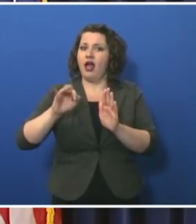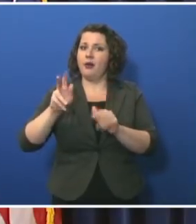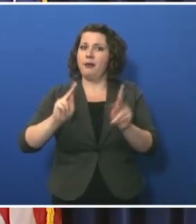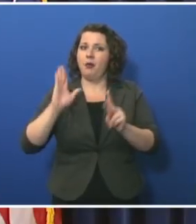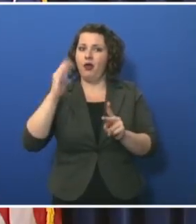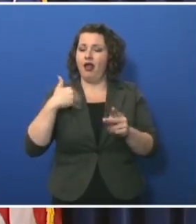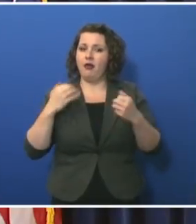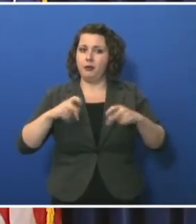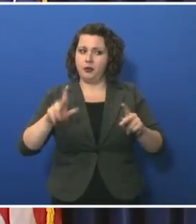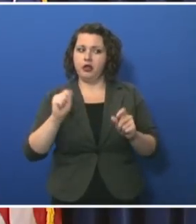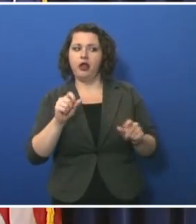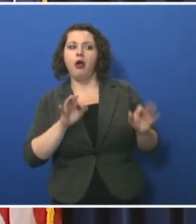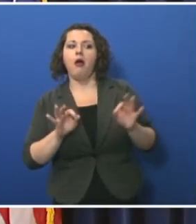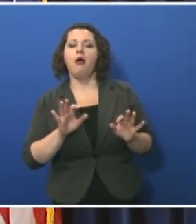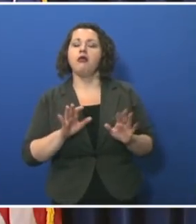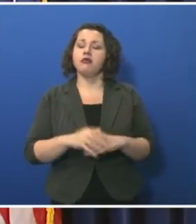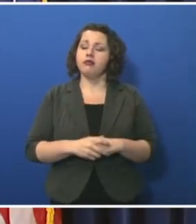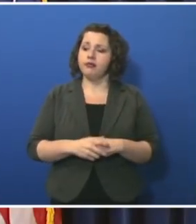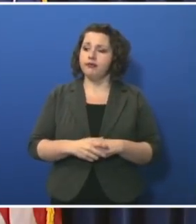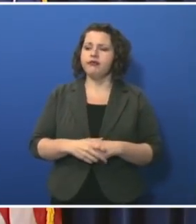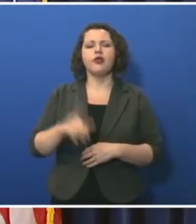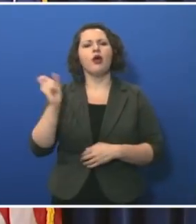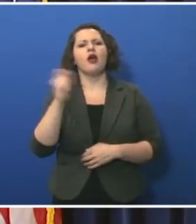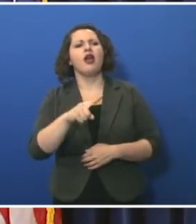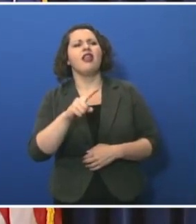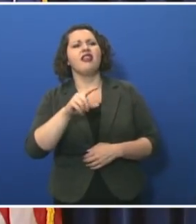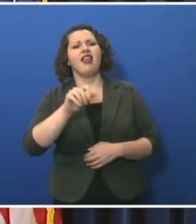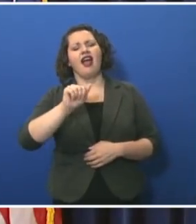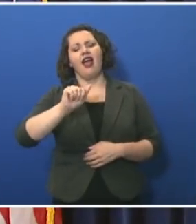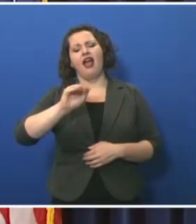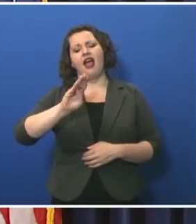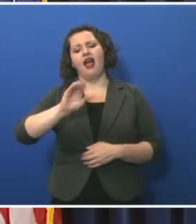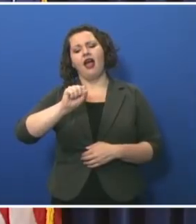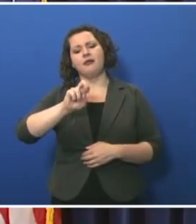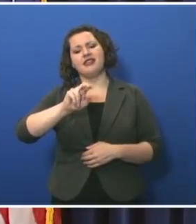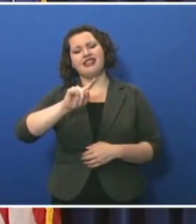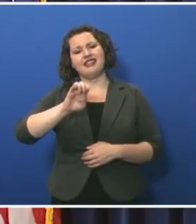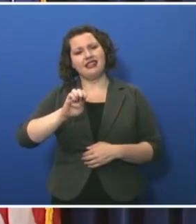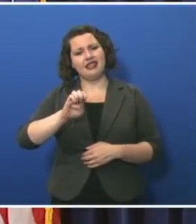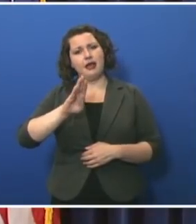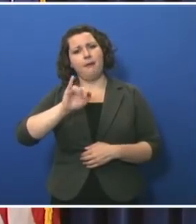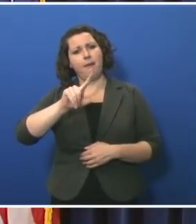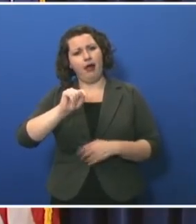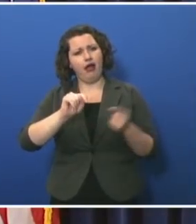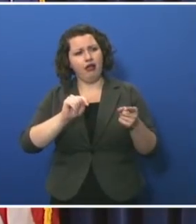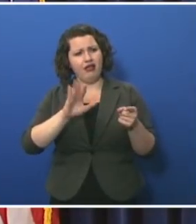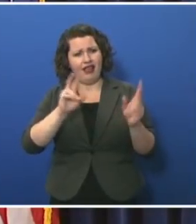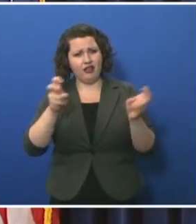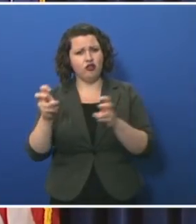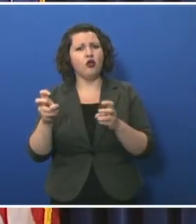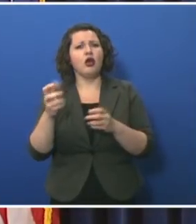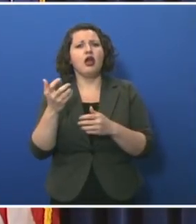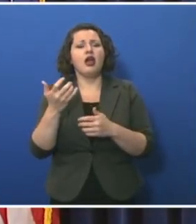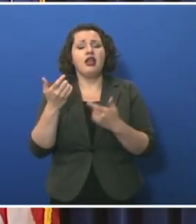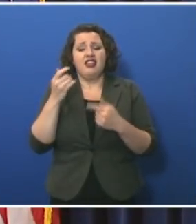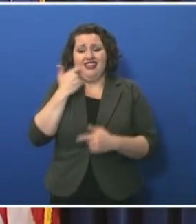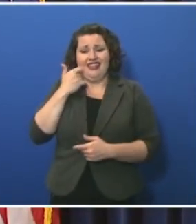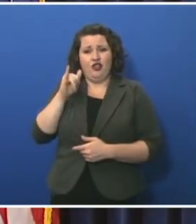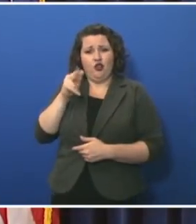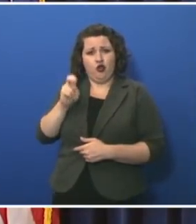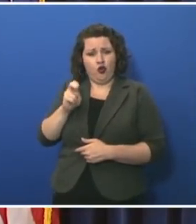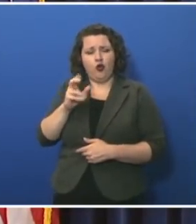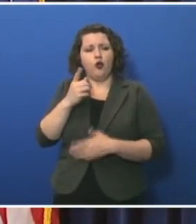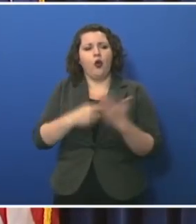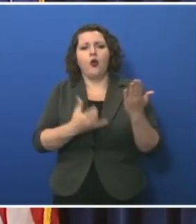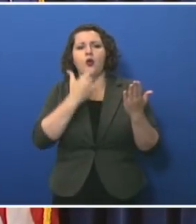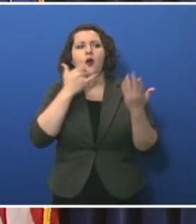the absentee ballot issue. Yeah. What went wrong in the primary election this June that needs to be fixed? Kate, I